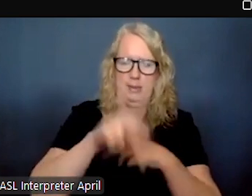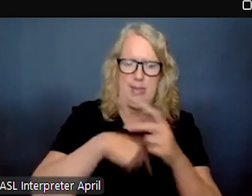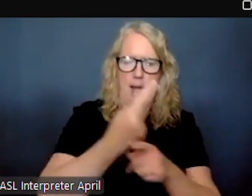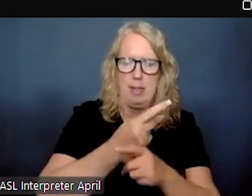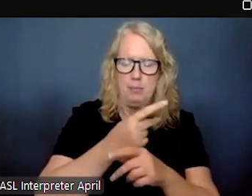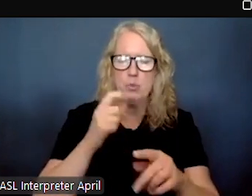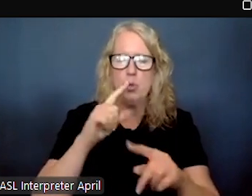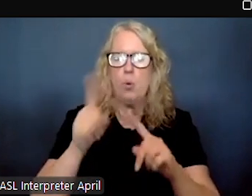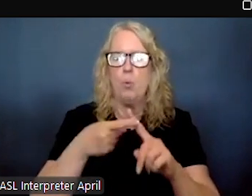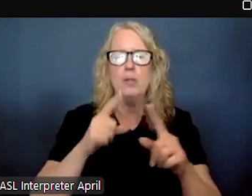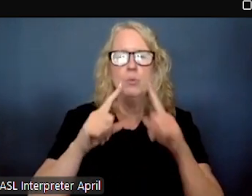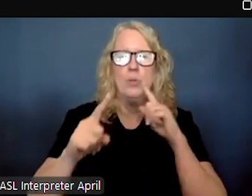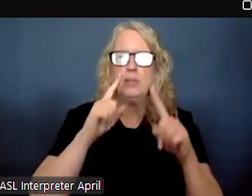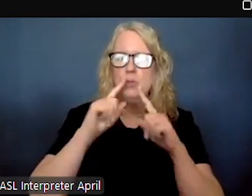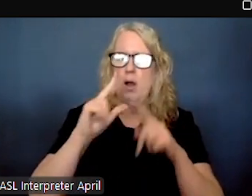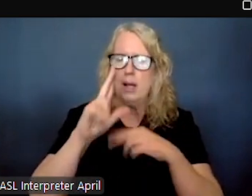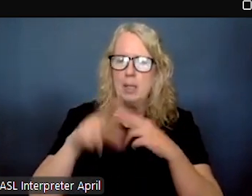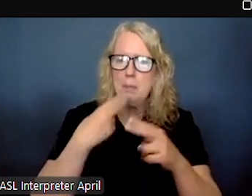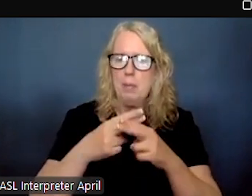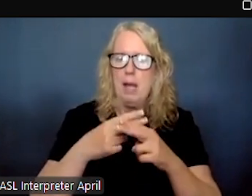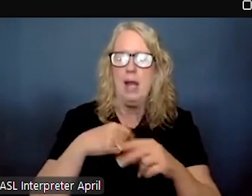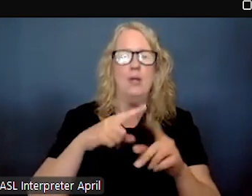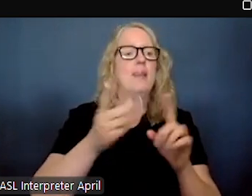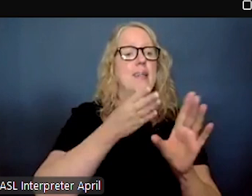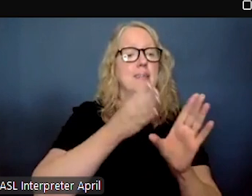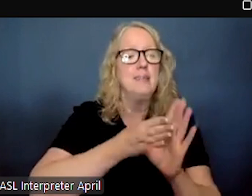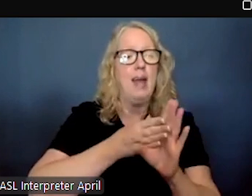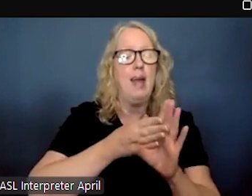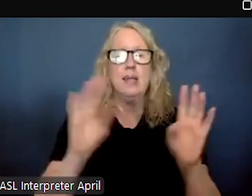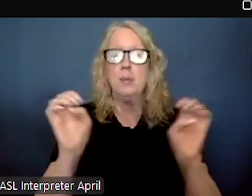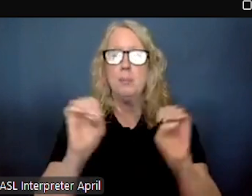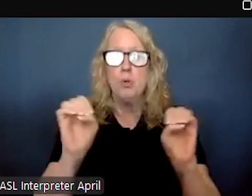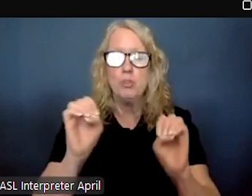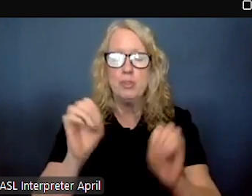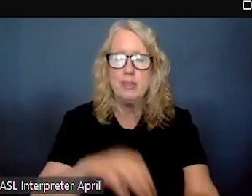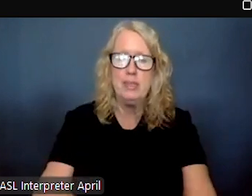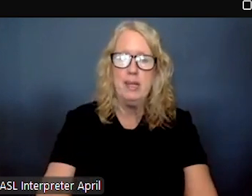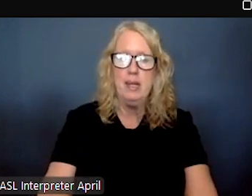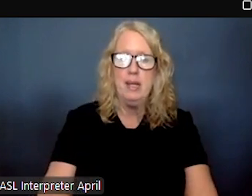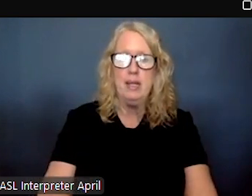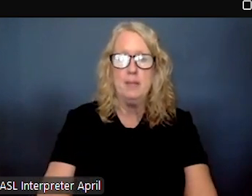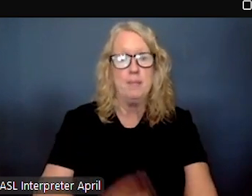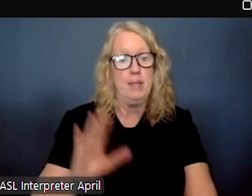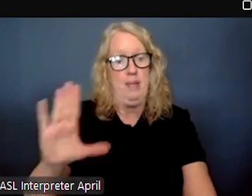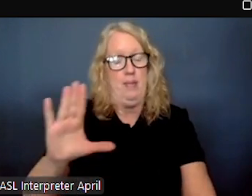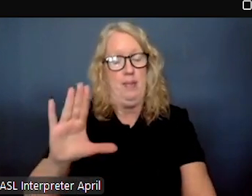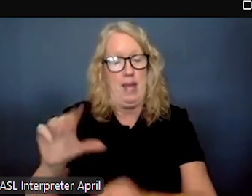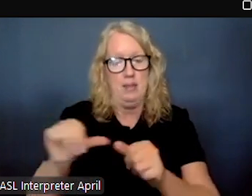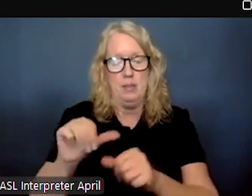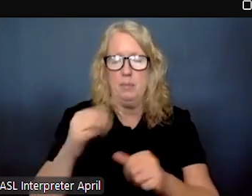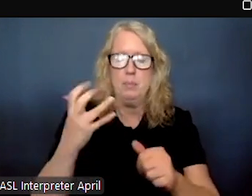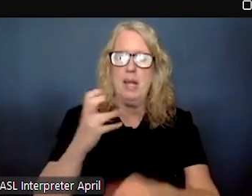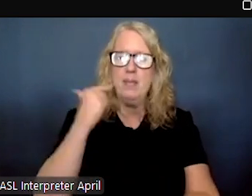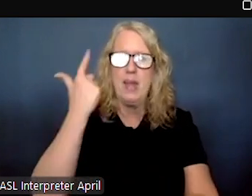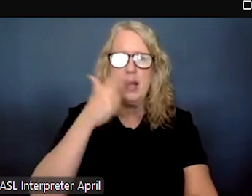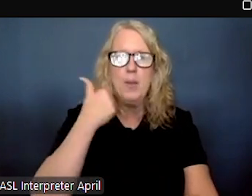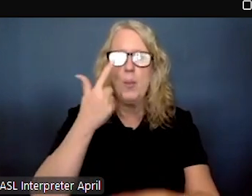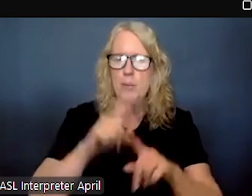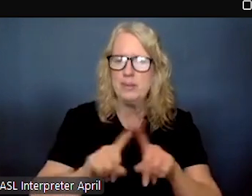when we talk about psych emergency, even in that space, it all looks very